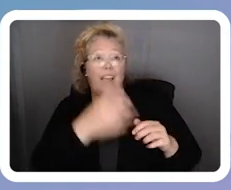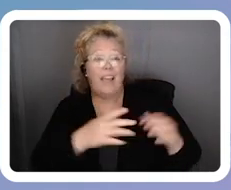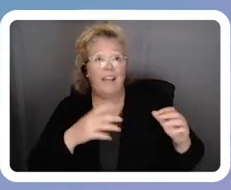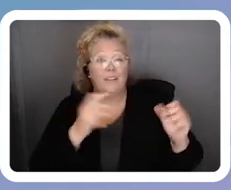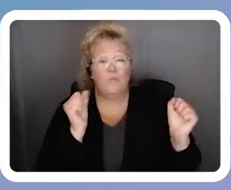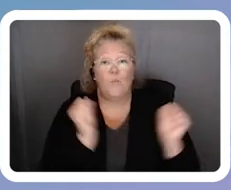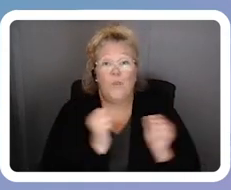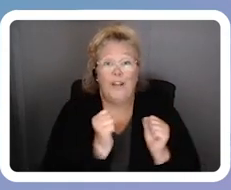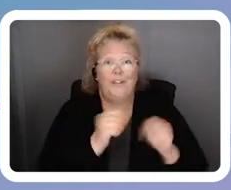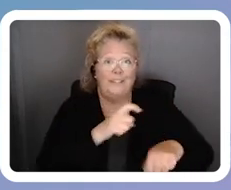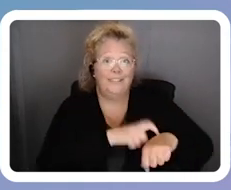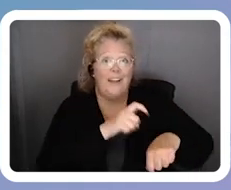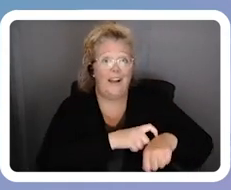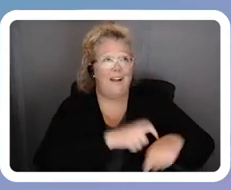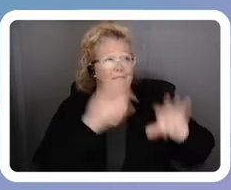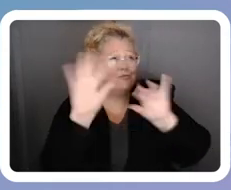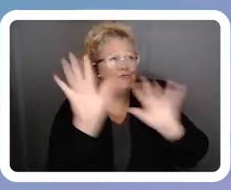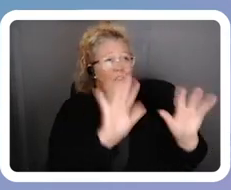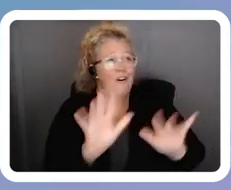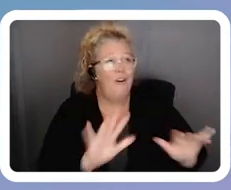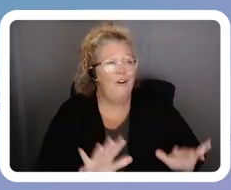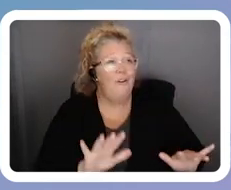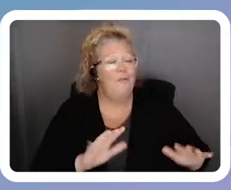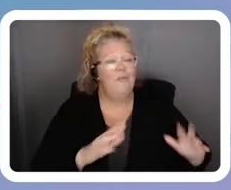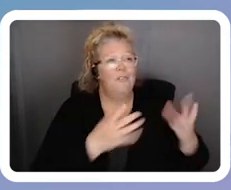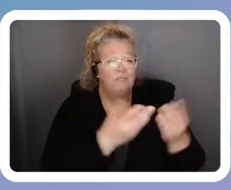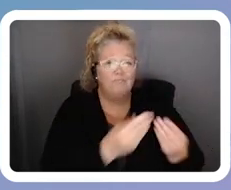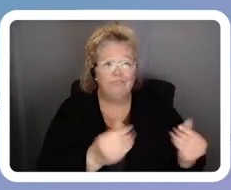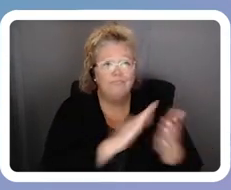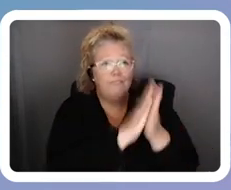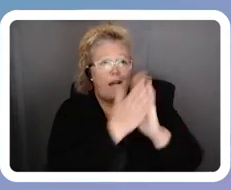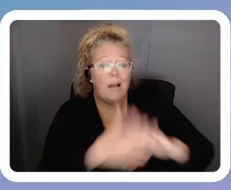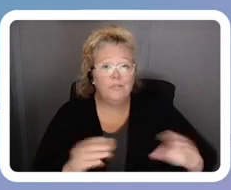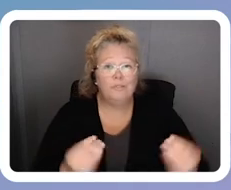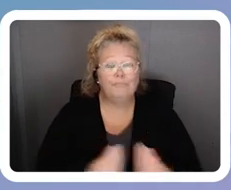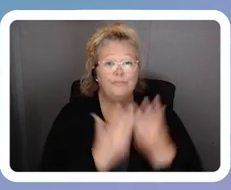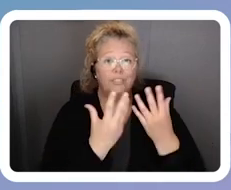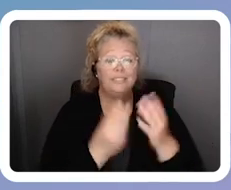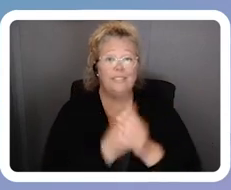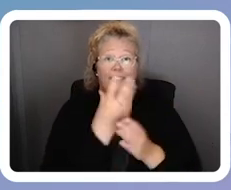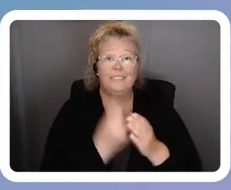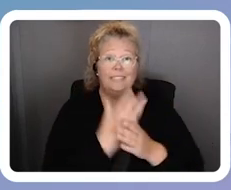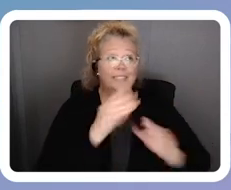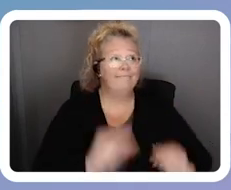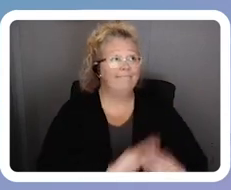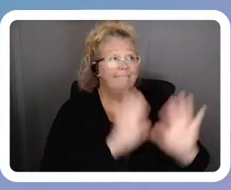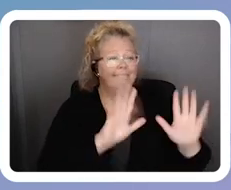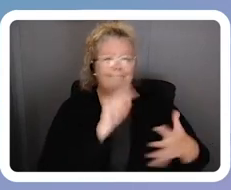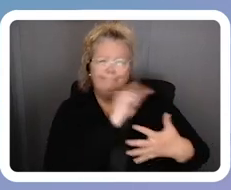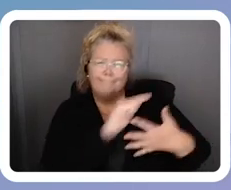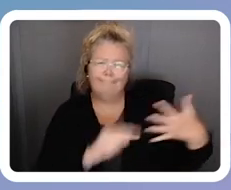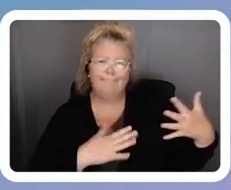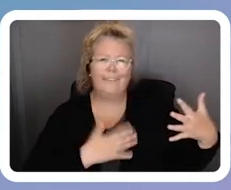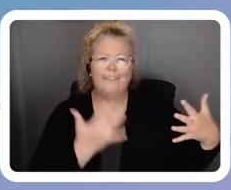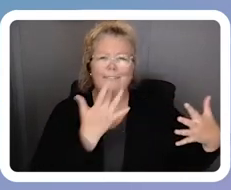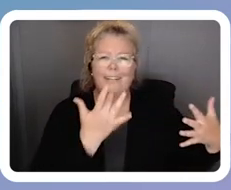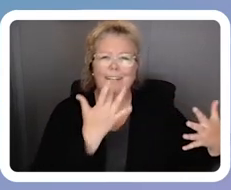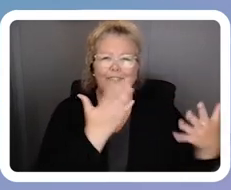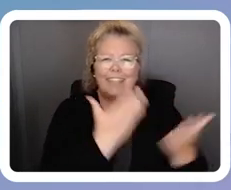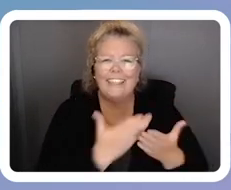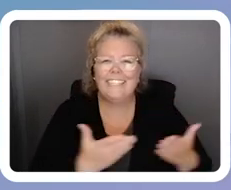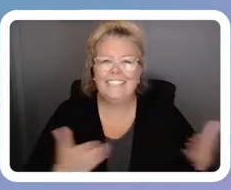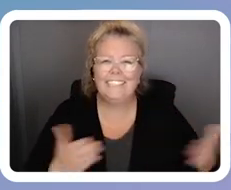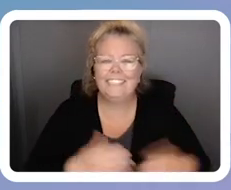silver white winters that melt into springs. These are a few of my favorite things. When